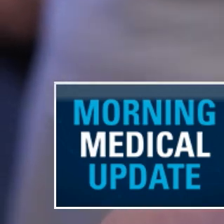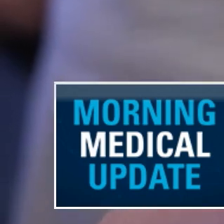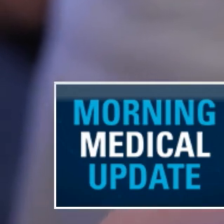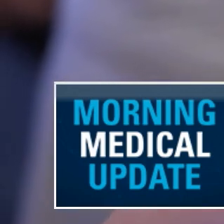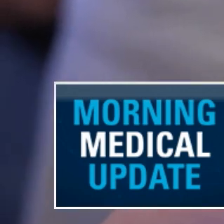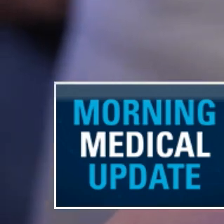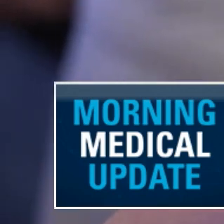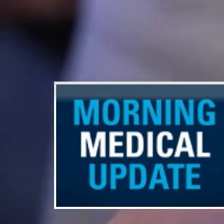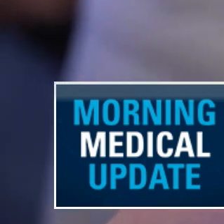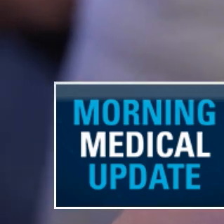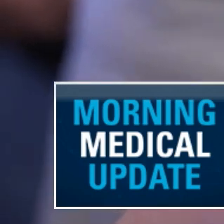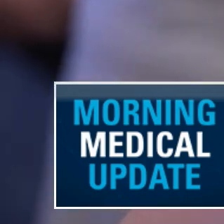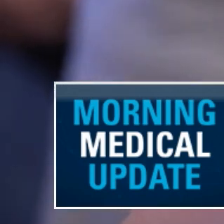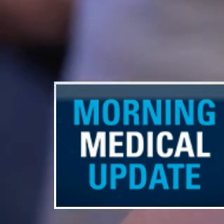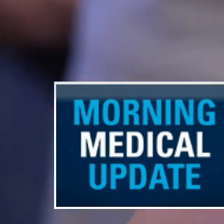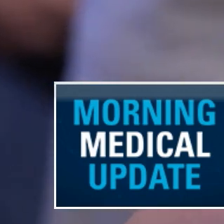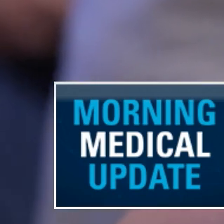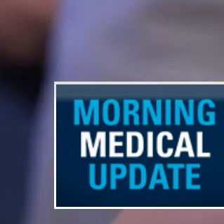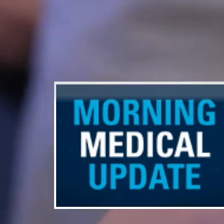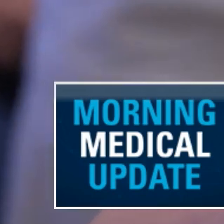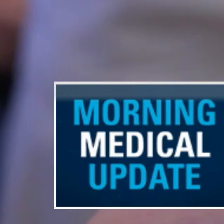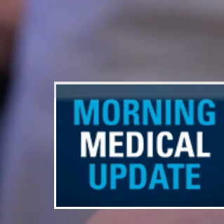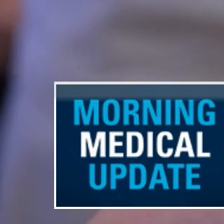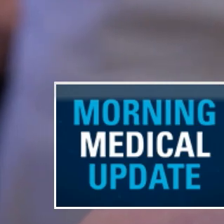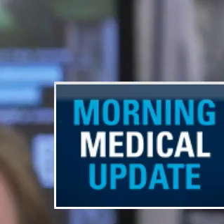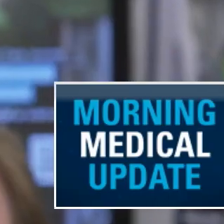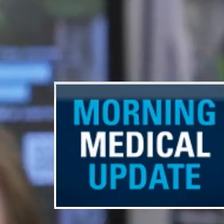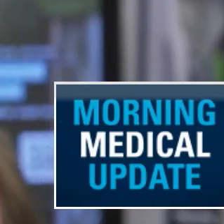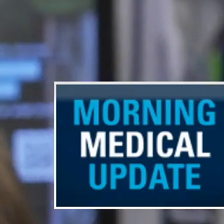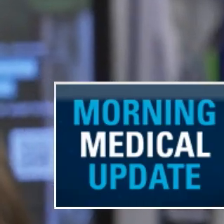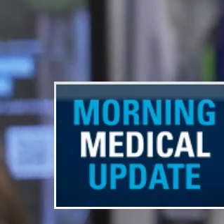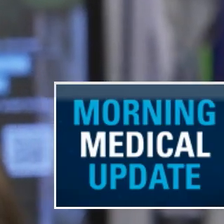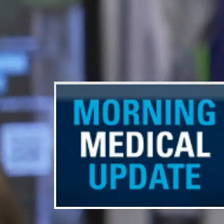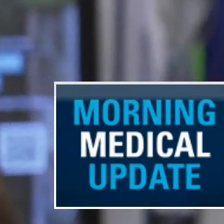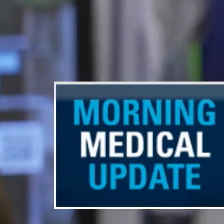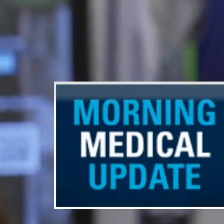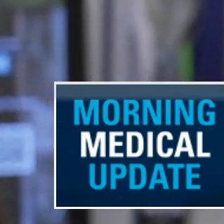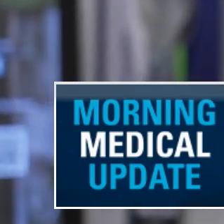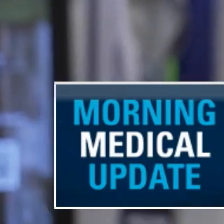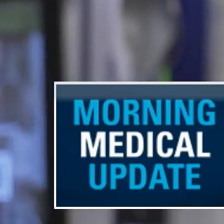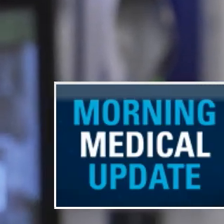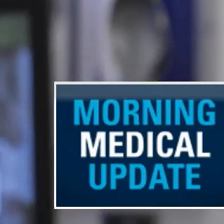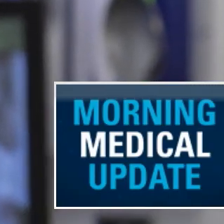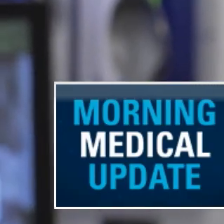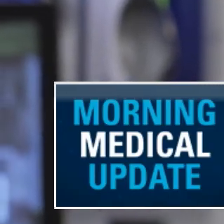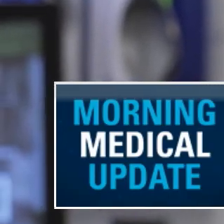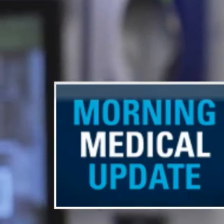But yeah, and as of right now, I am in remission, and my leukemia is at bay.